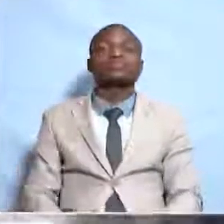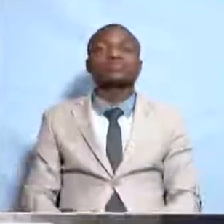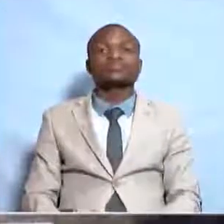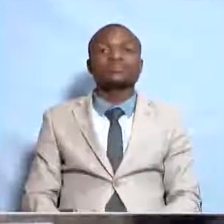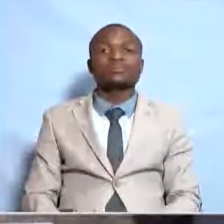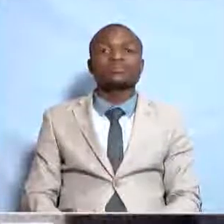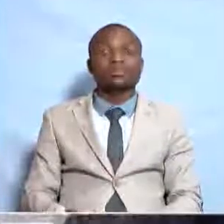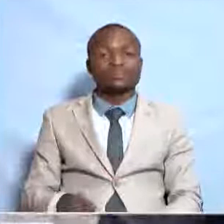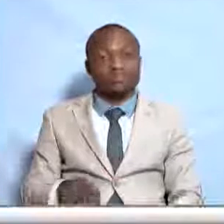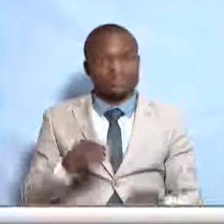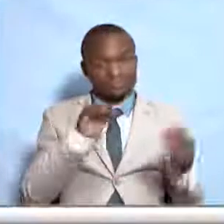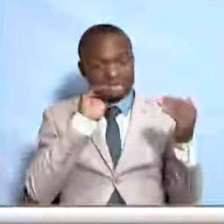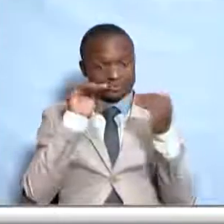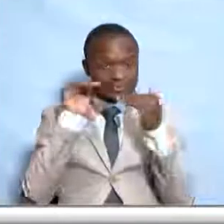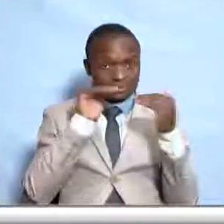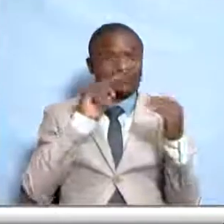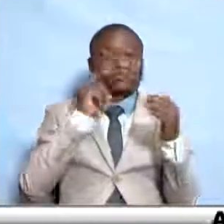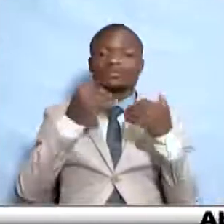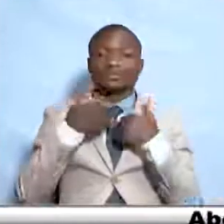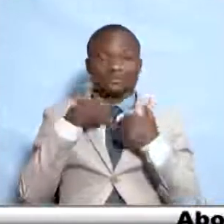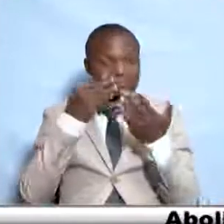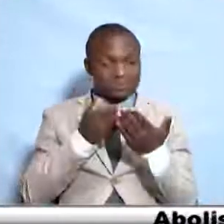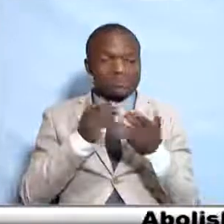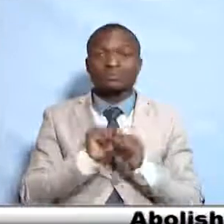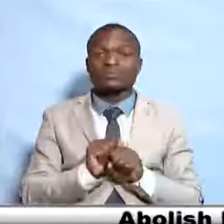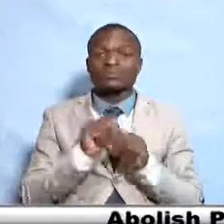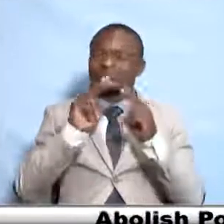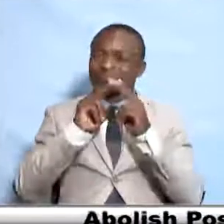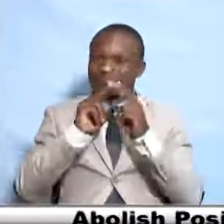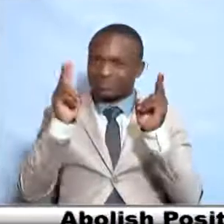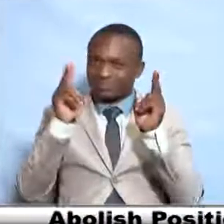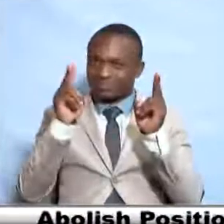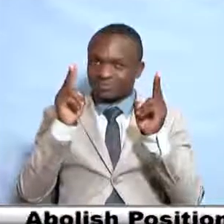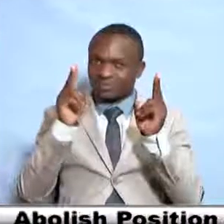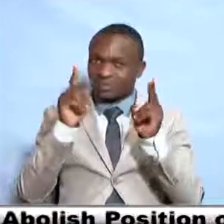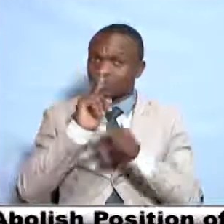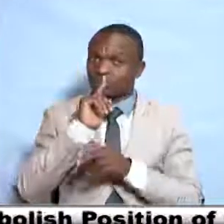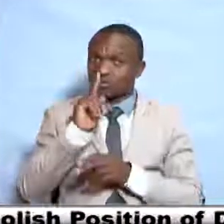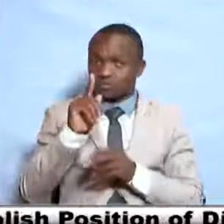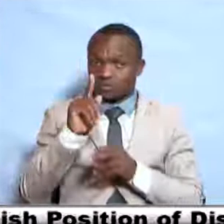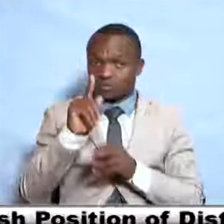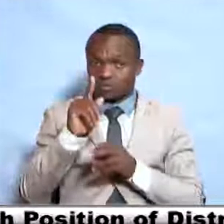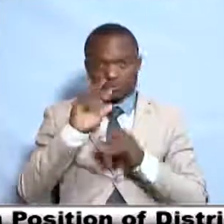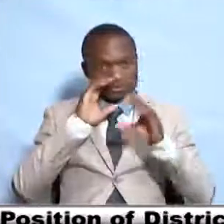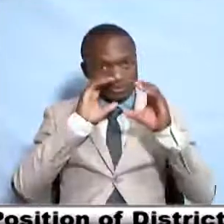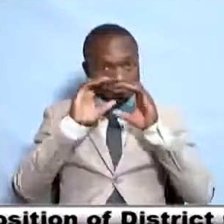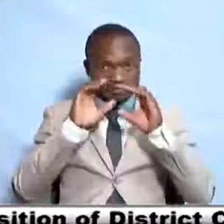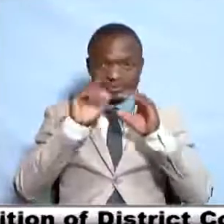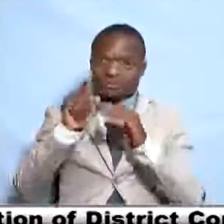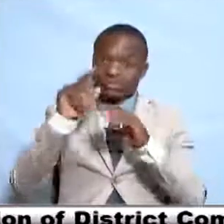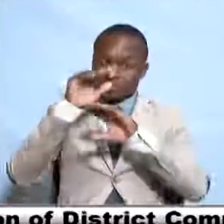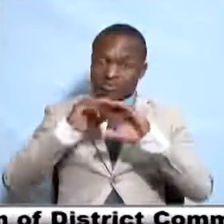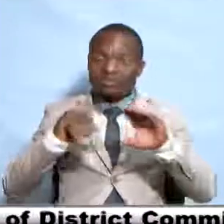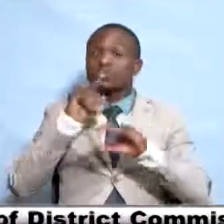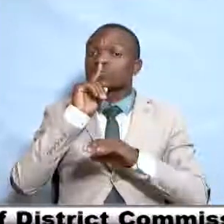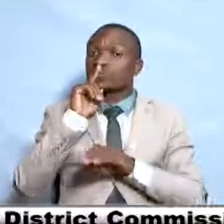the argument we should have here, or the conversation we should have here, is a very frank conversation. And I'm calling it a very